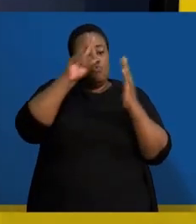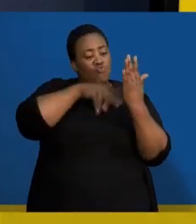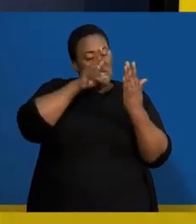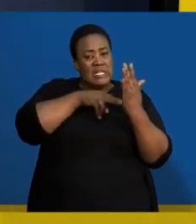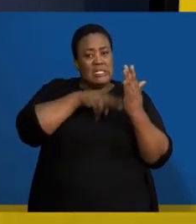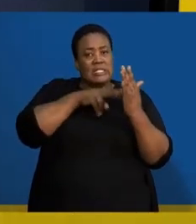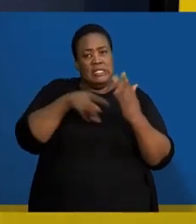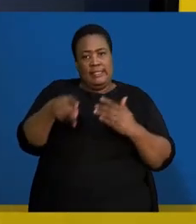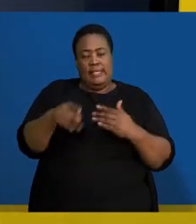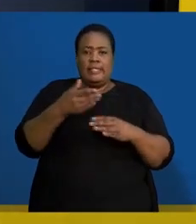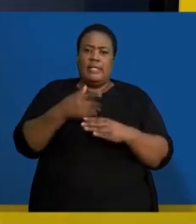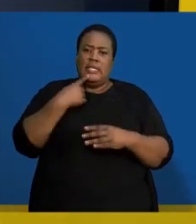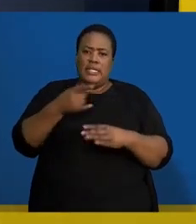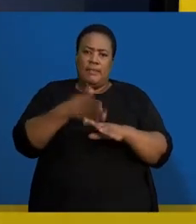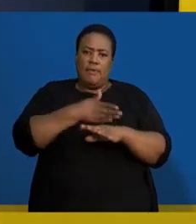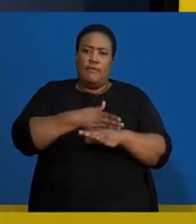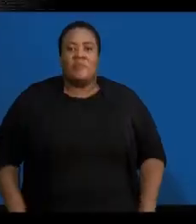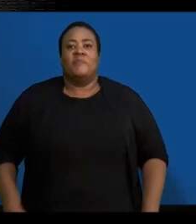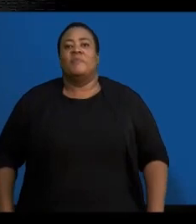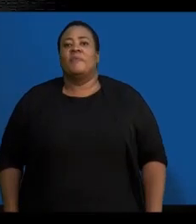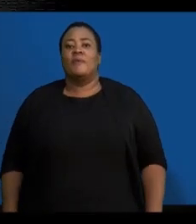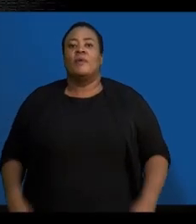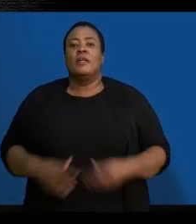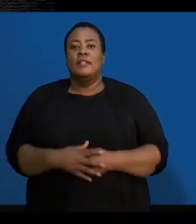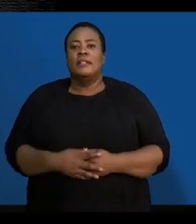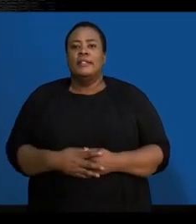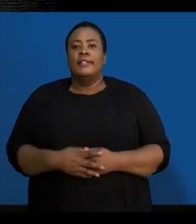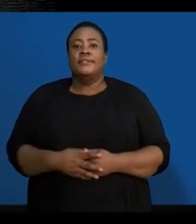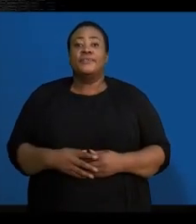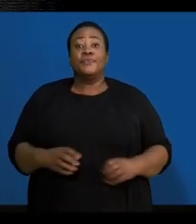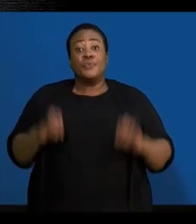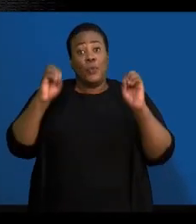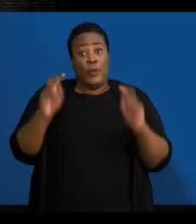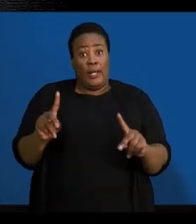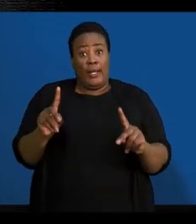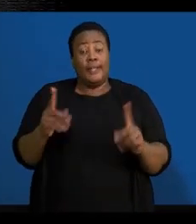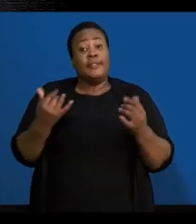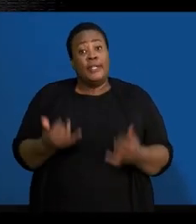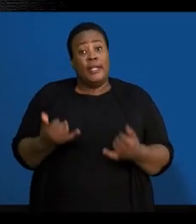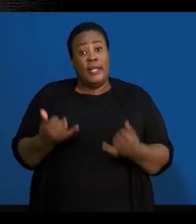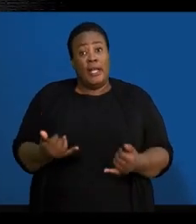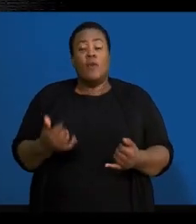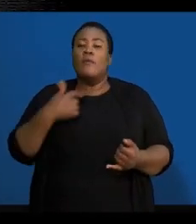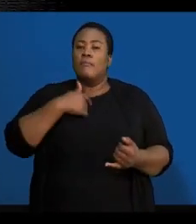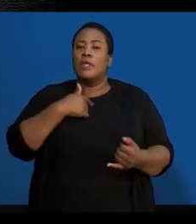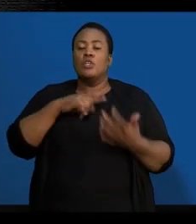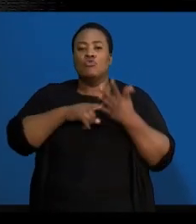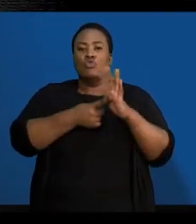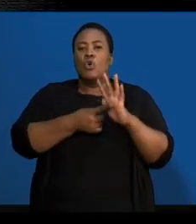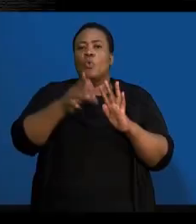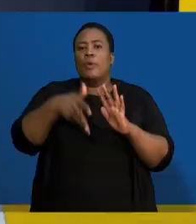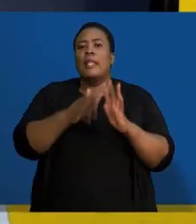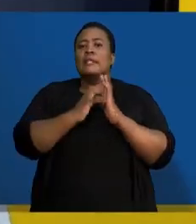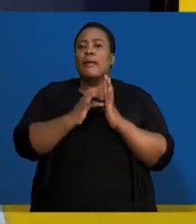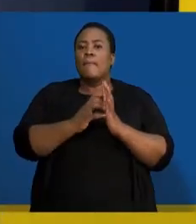before. Okay, I hope you've understood everything. Okay, guys, so now I'm going to show you an example of a